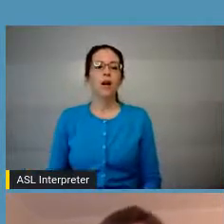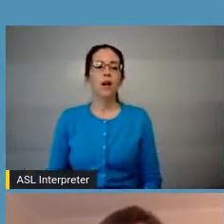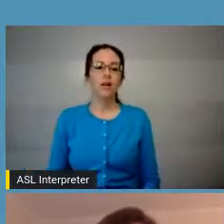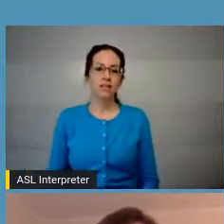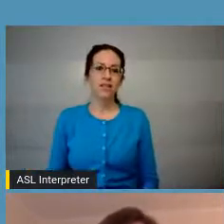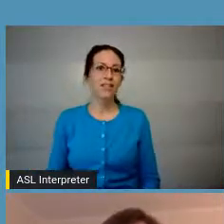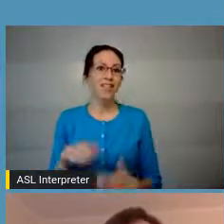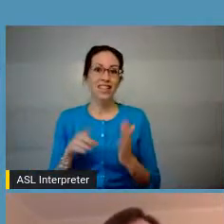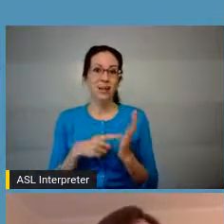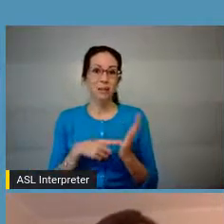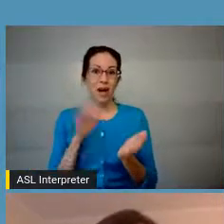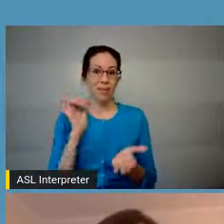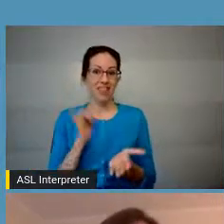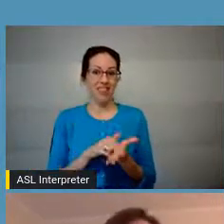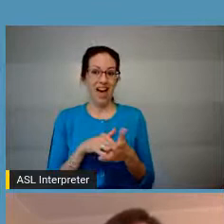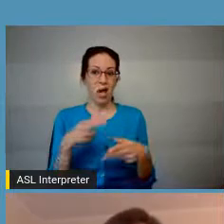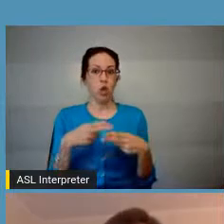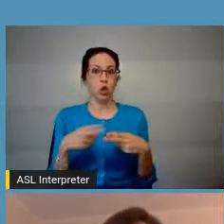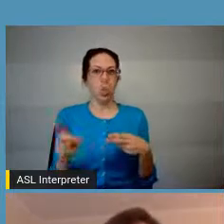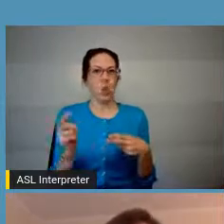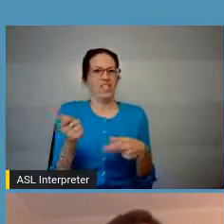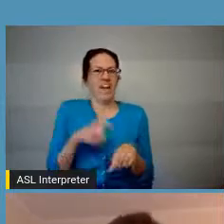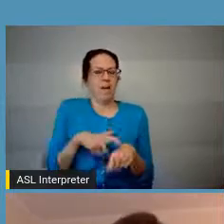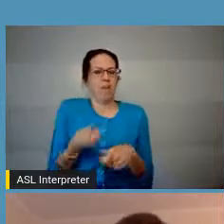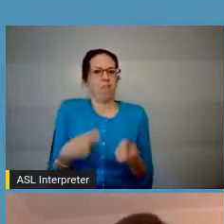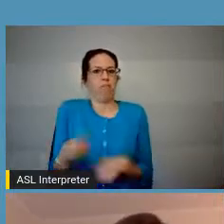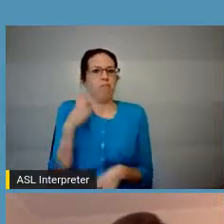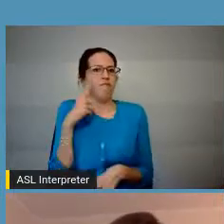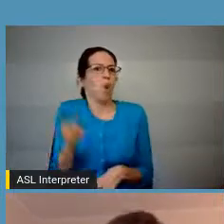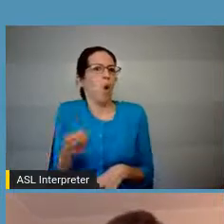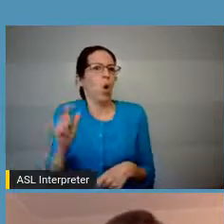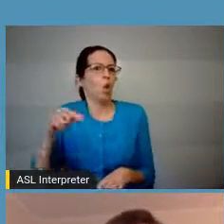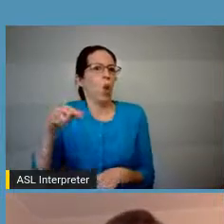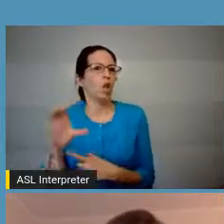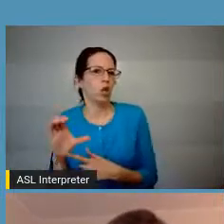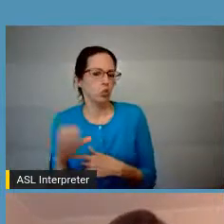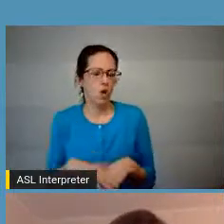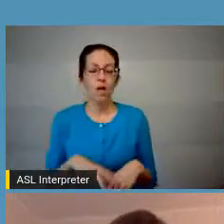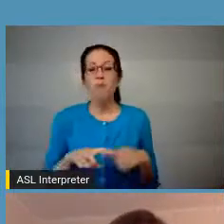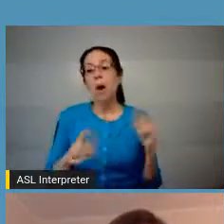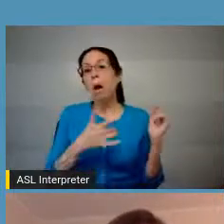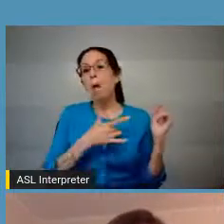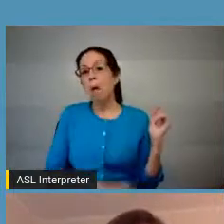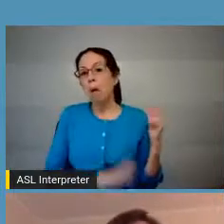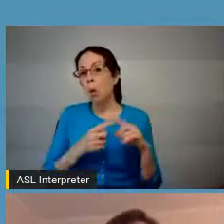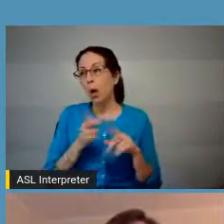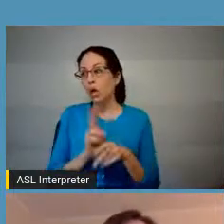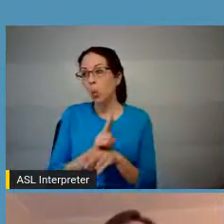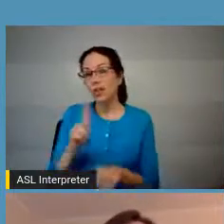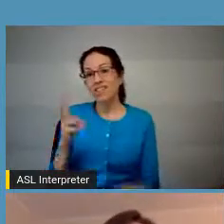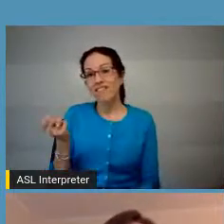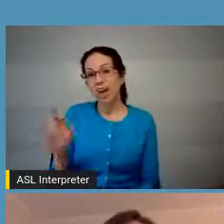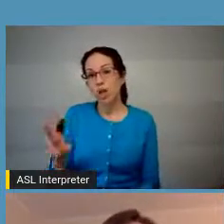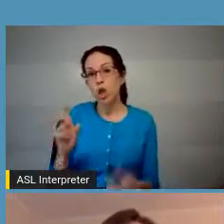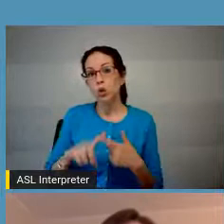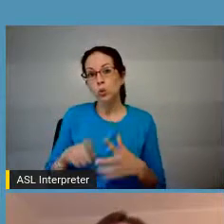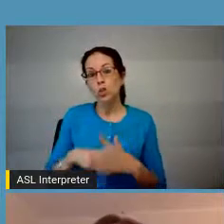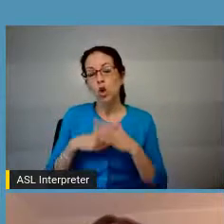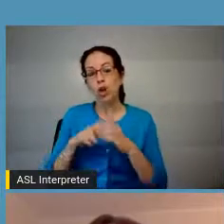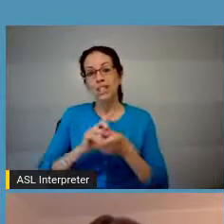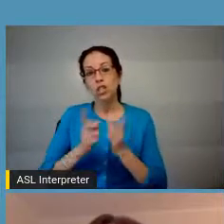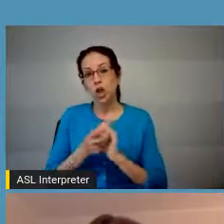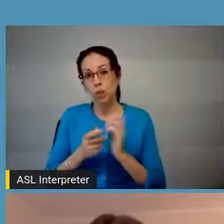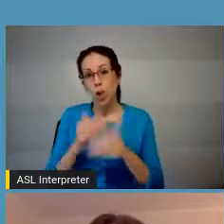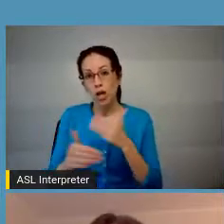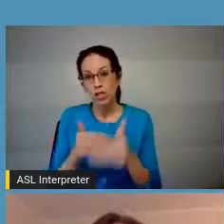Sometimes that short turnaround for quality control, but usually when you are using a vendor to jumpstart the digitization project, you're going